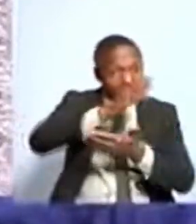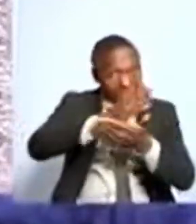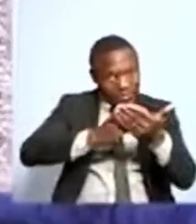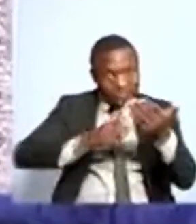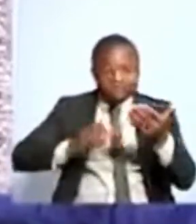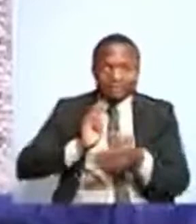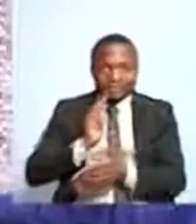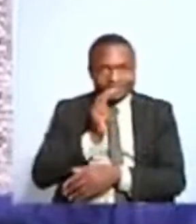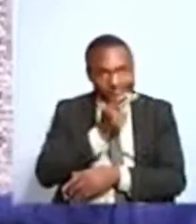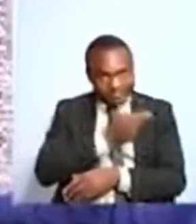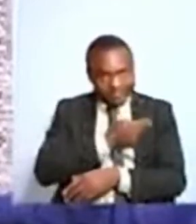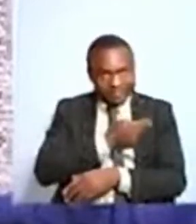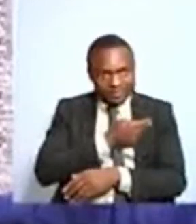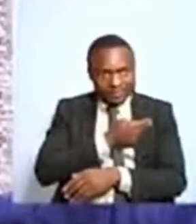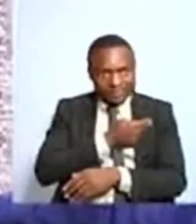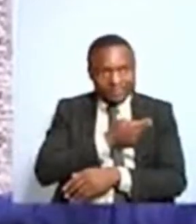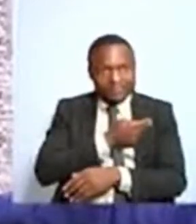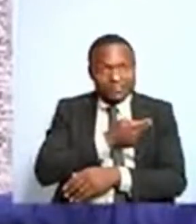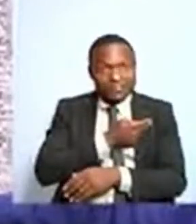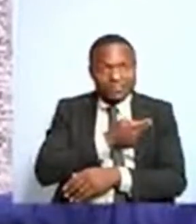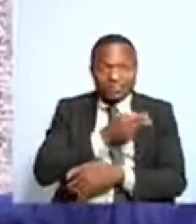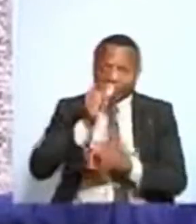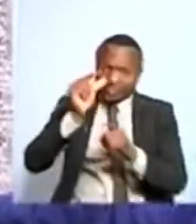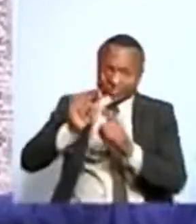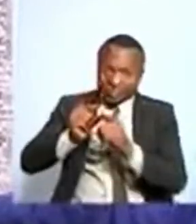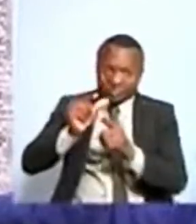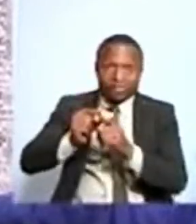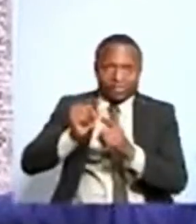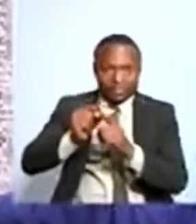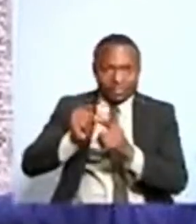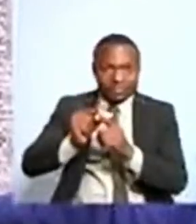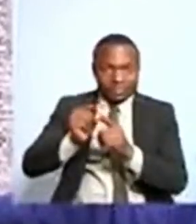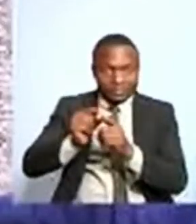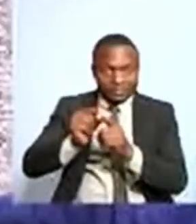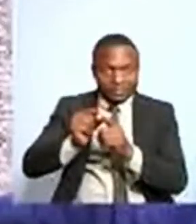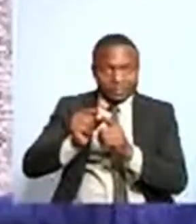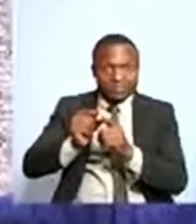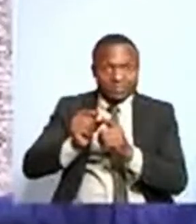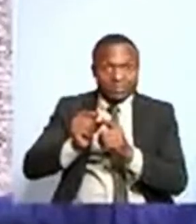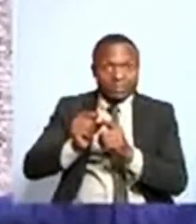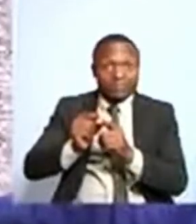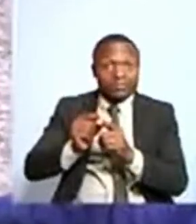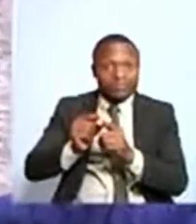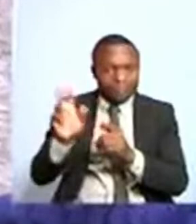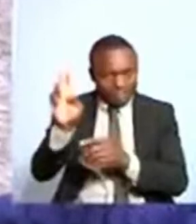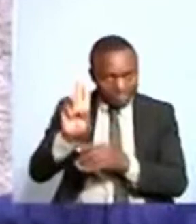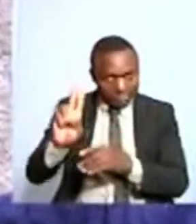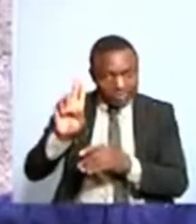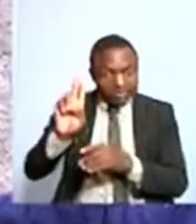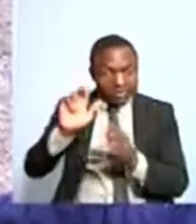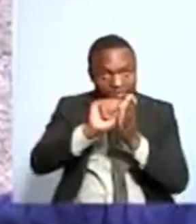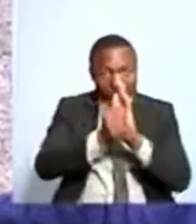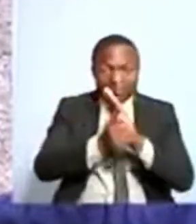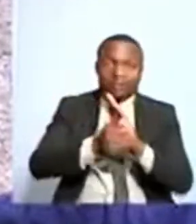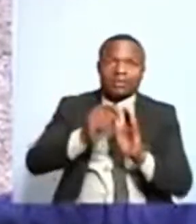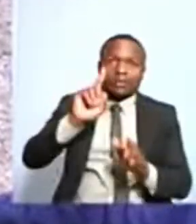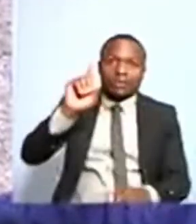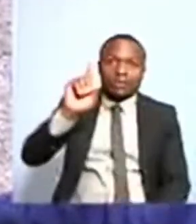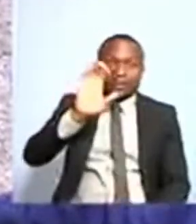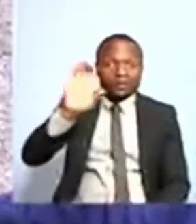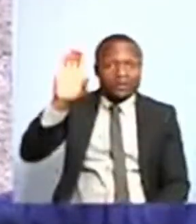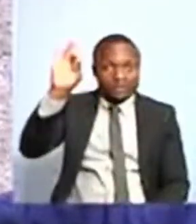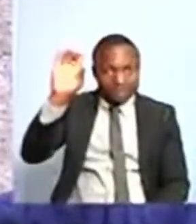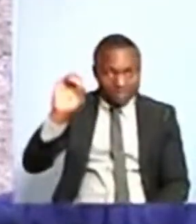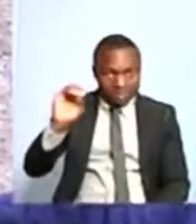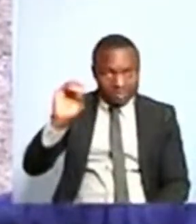colleagues is that the word head as used in Article 180, Sub-Article